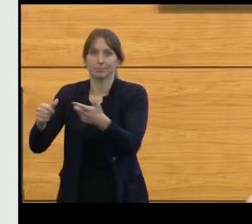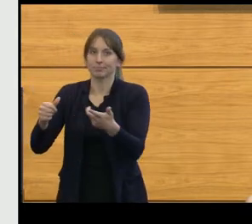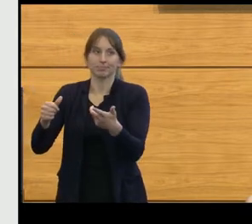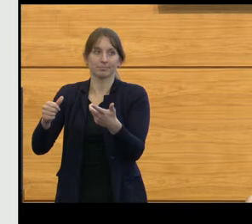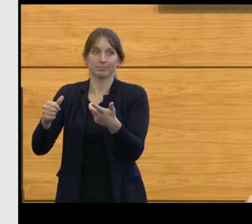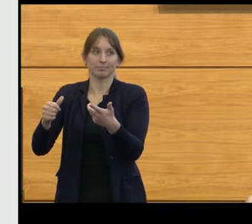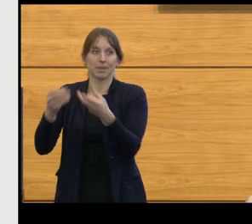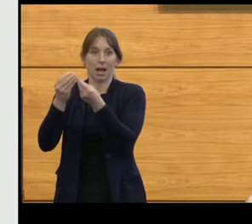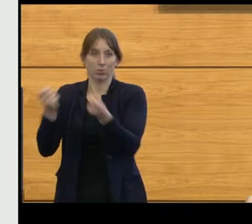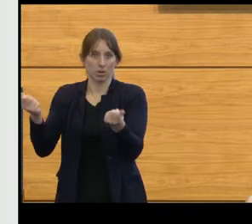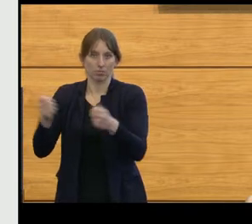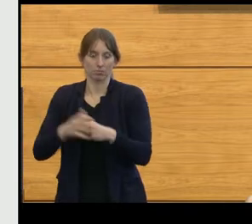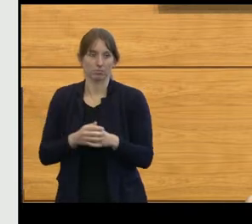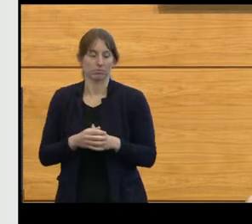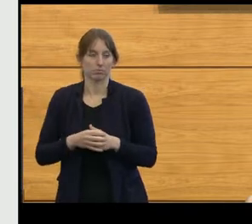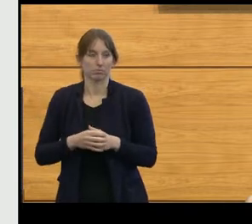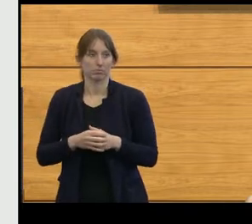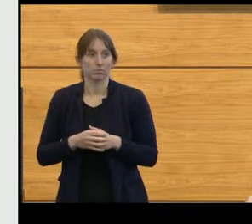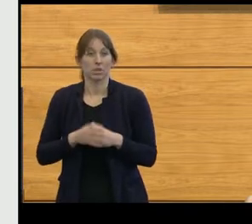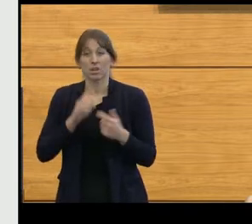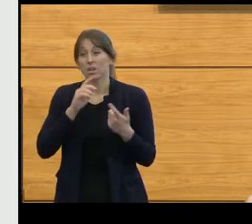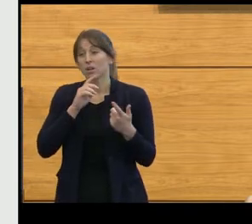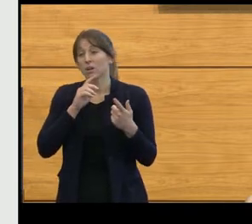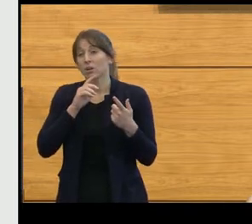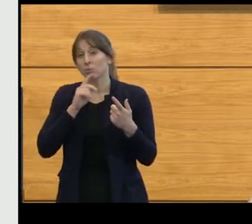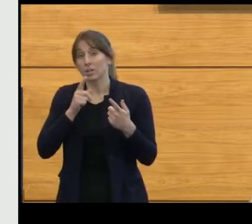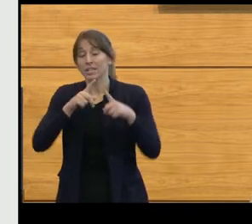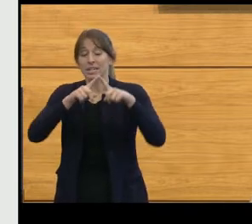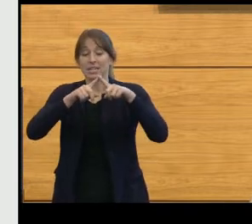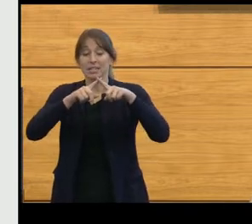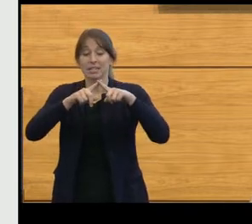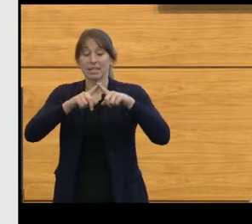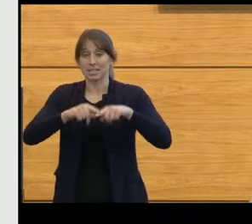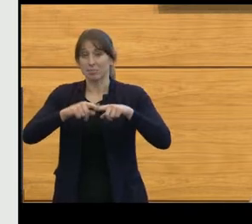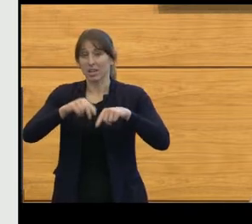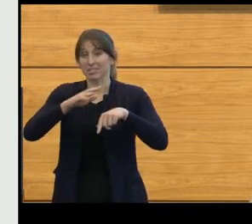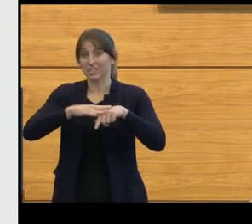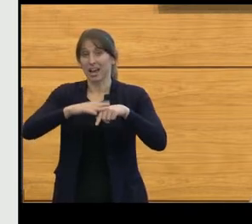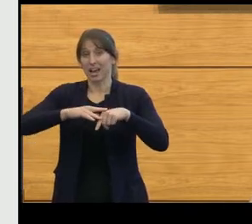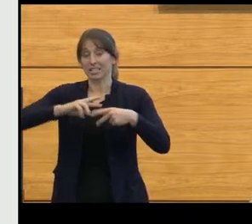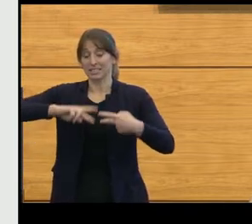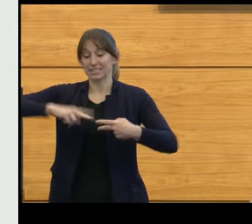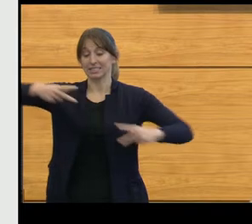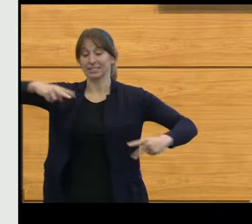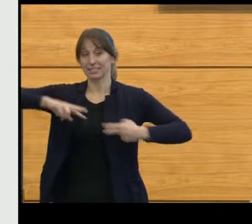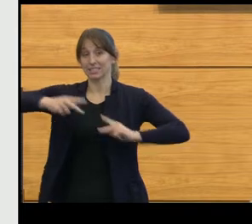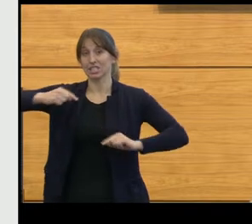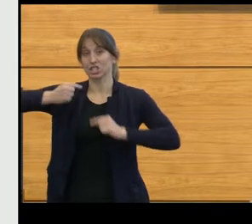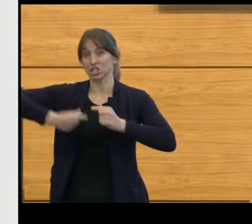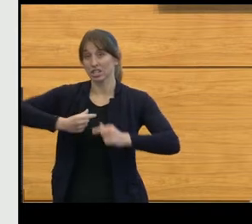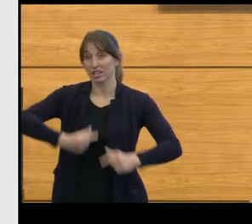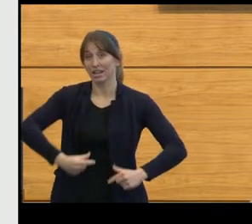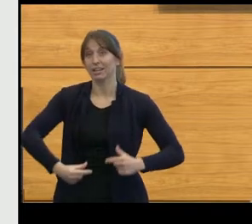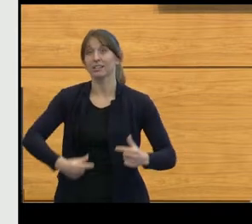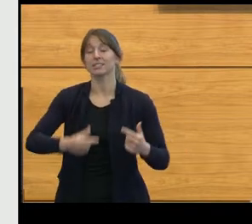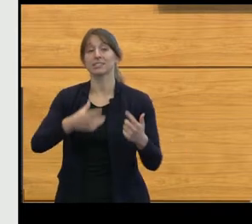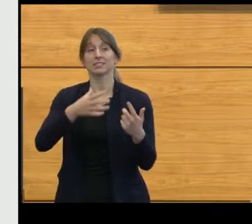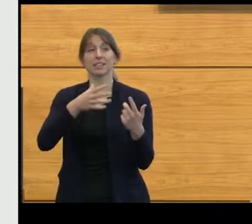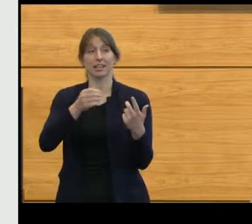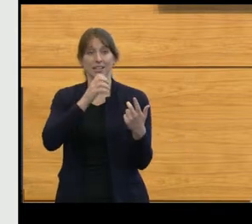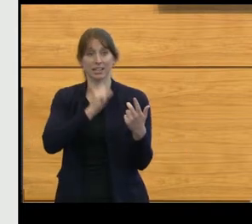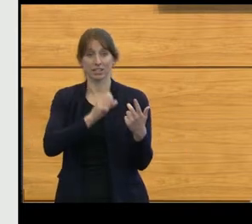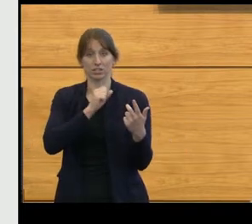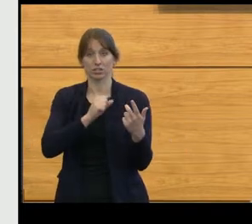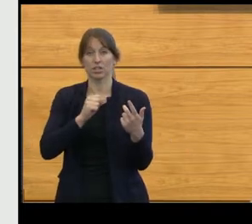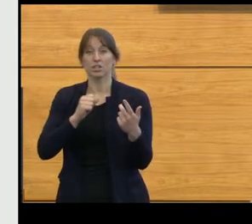are different based on not only the age of the patients, but also on the genetic profiling. And it's understanding that genetic profiling that's